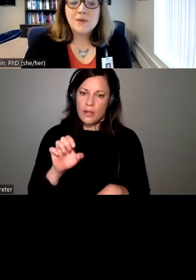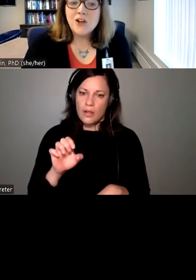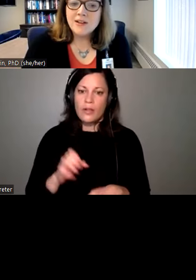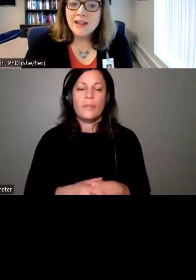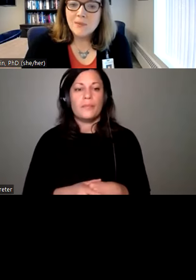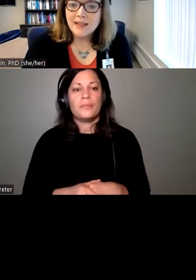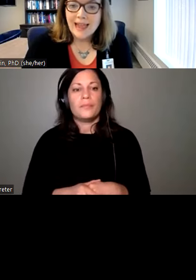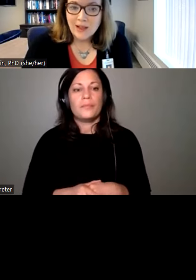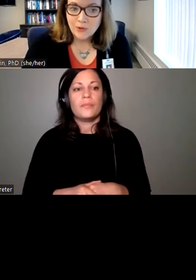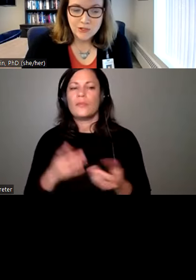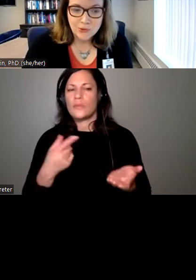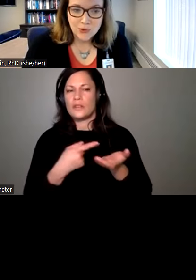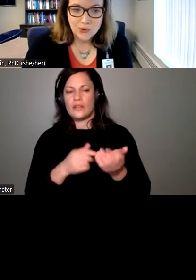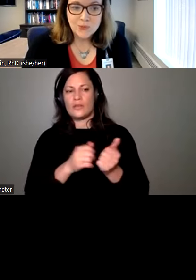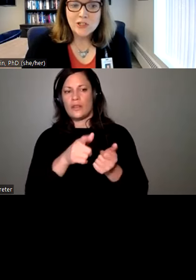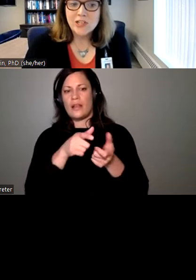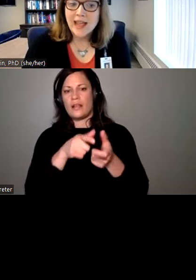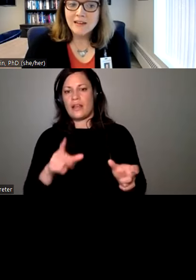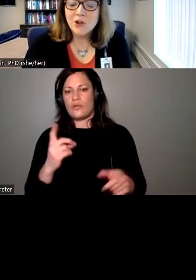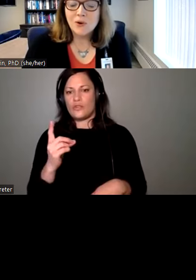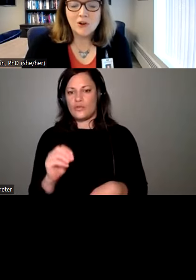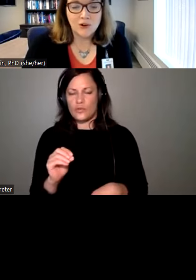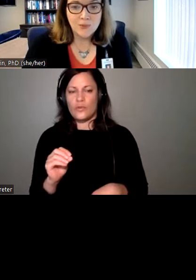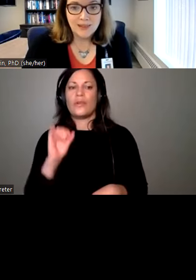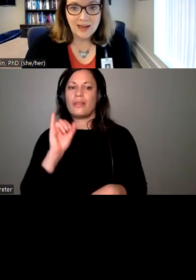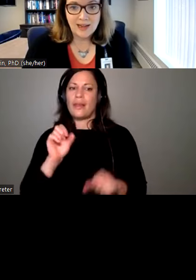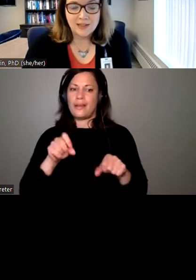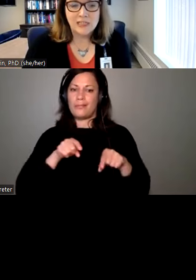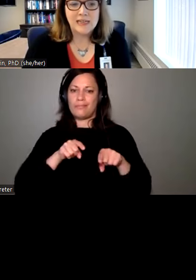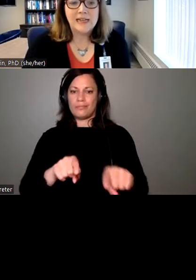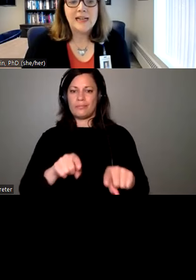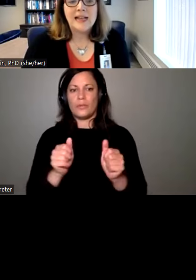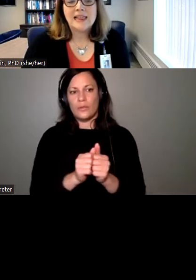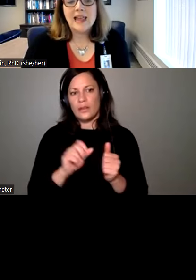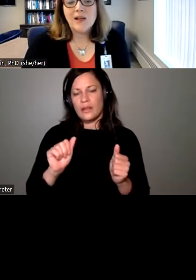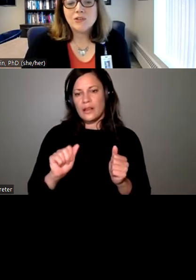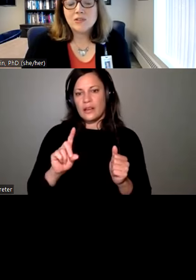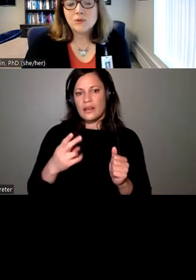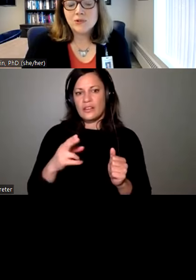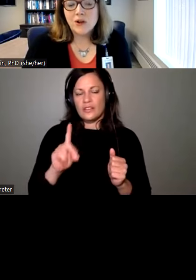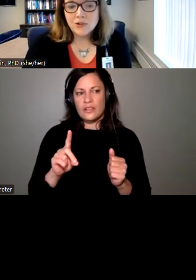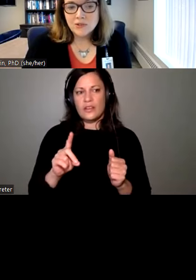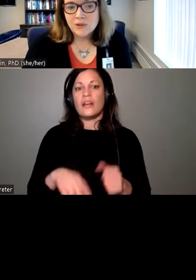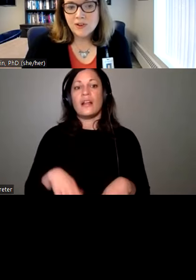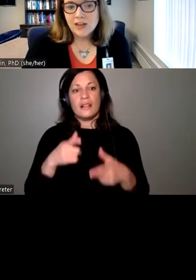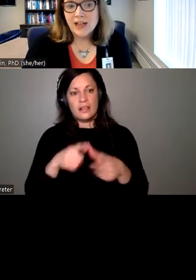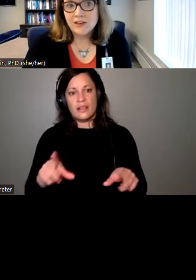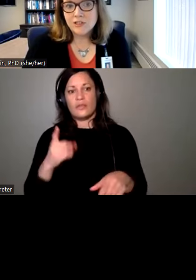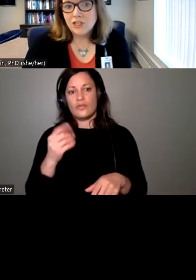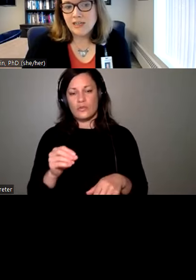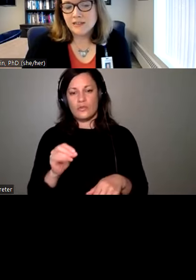So I'm going to talk now about language disorders, which can co-occur with ADHD. Language disorders are also a